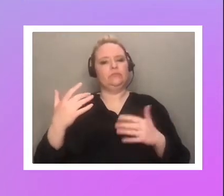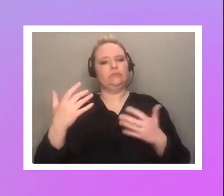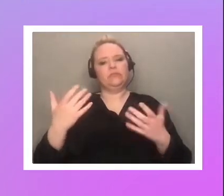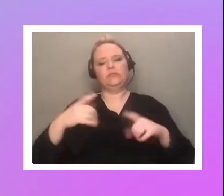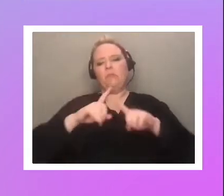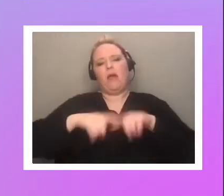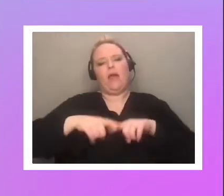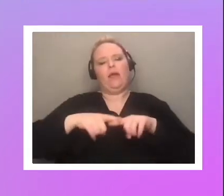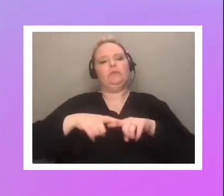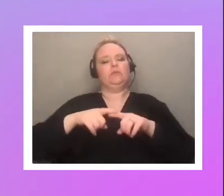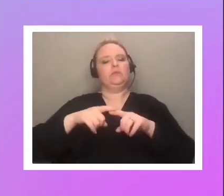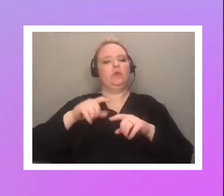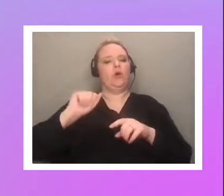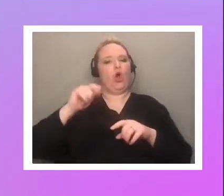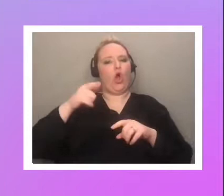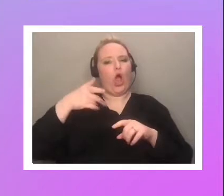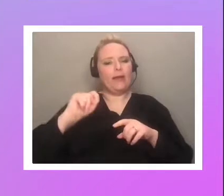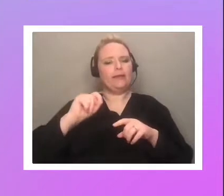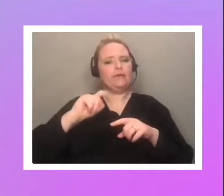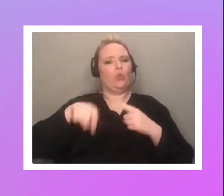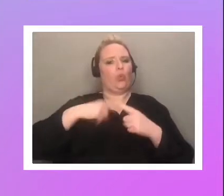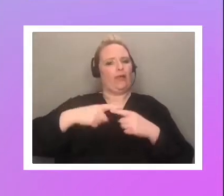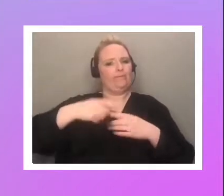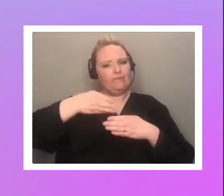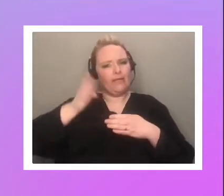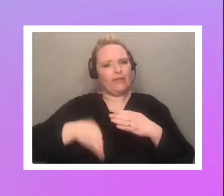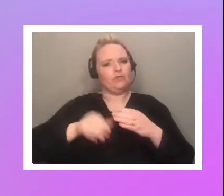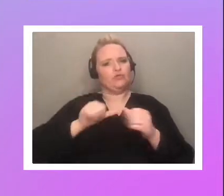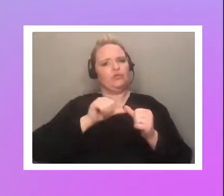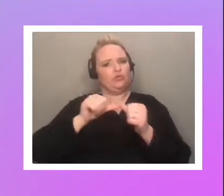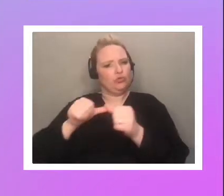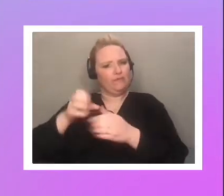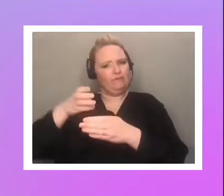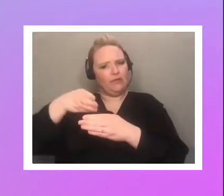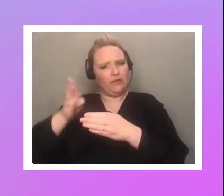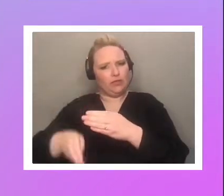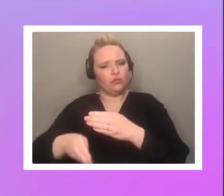runs. But after your testing, you're going to get a